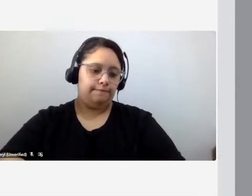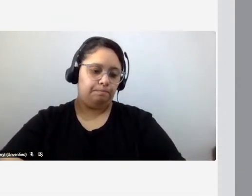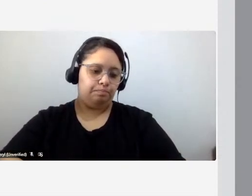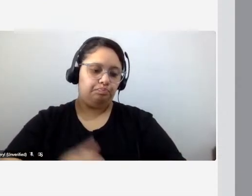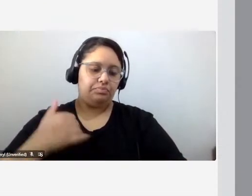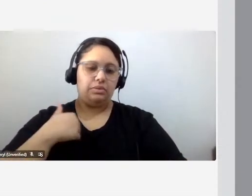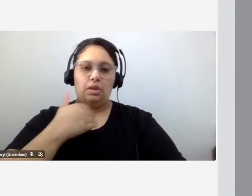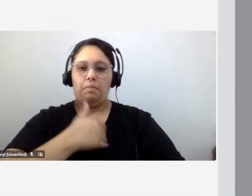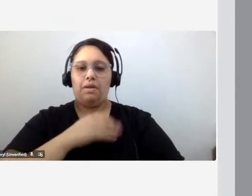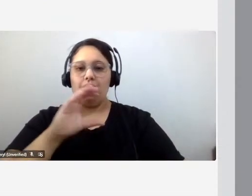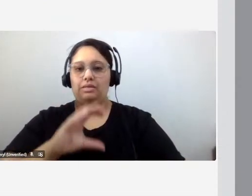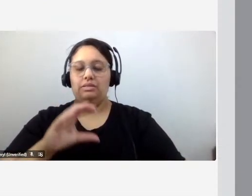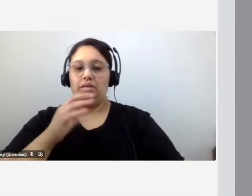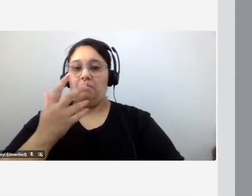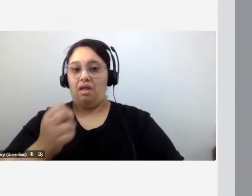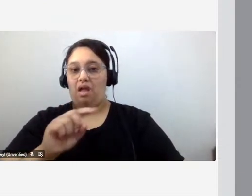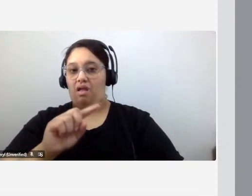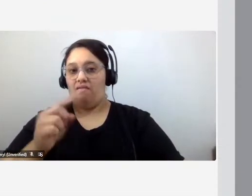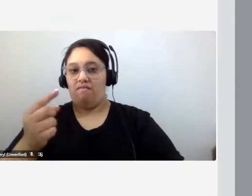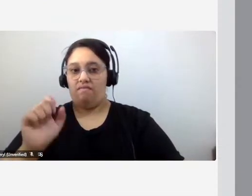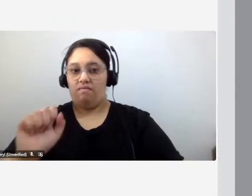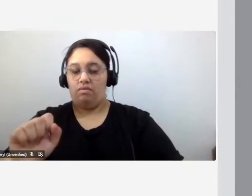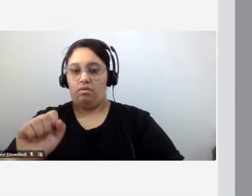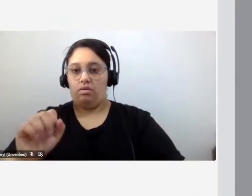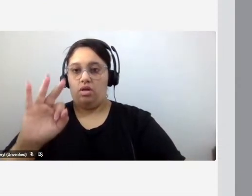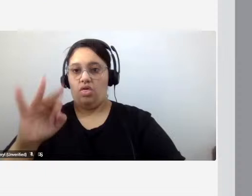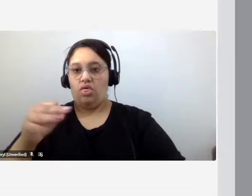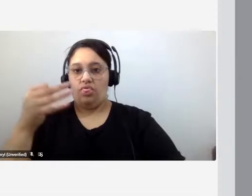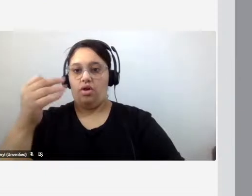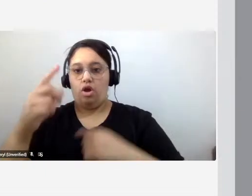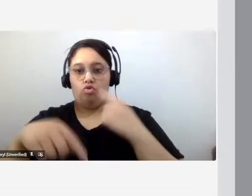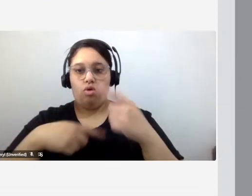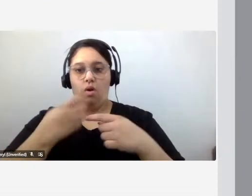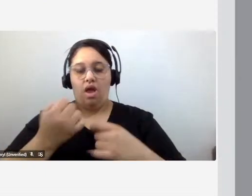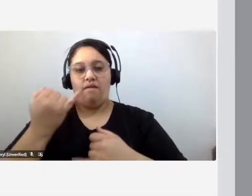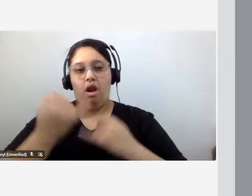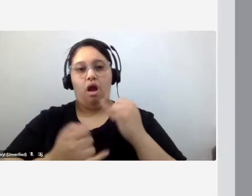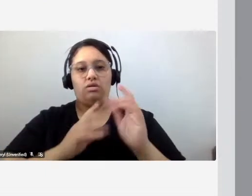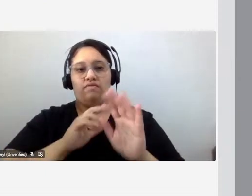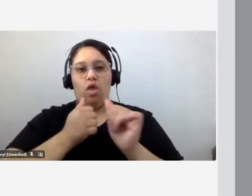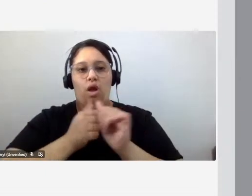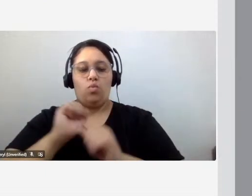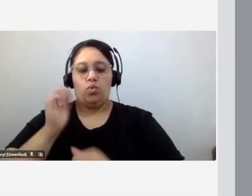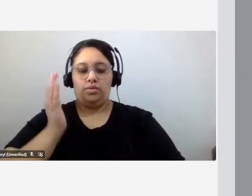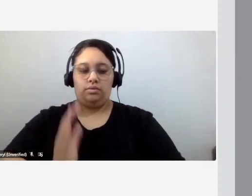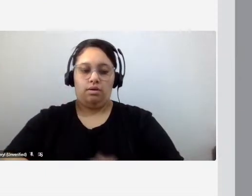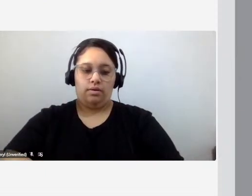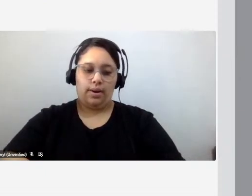Member Kasim, there's on the third round, there's a last follow-up from your side as well.